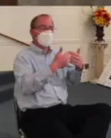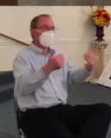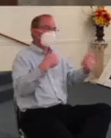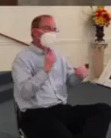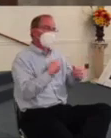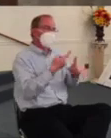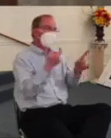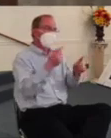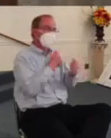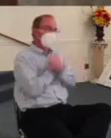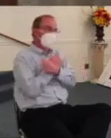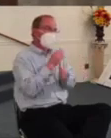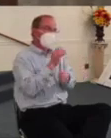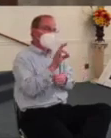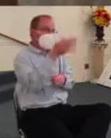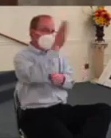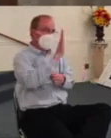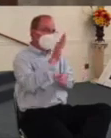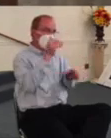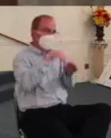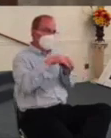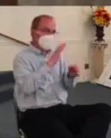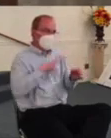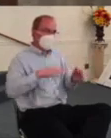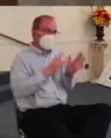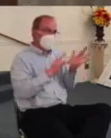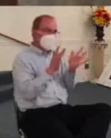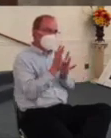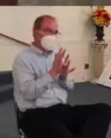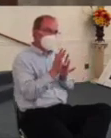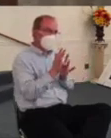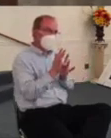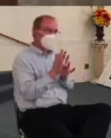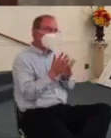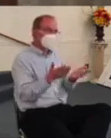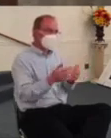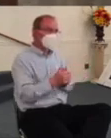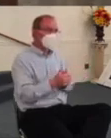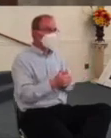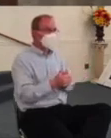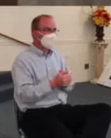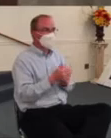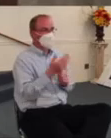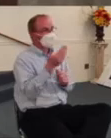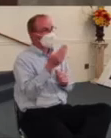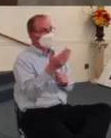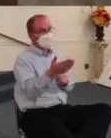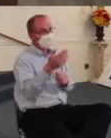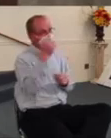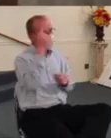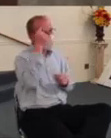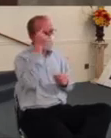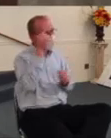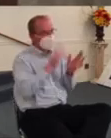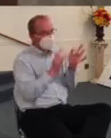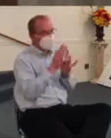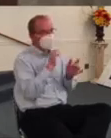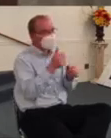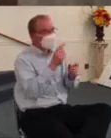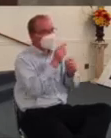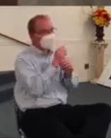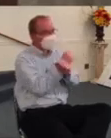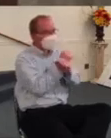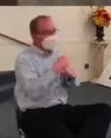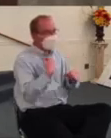which is in Christ Jesus. You think he doesn't defend us to the Father, to